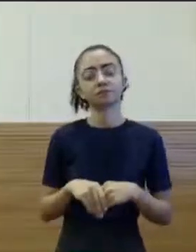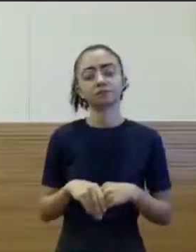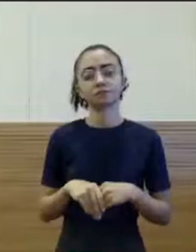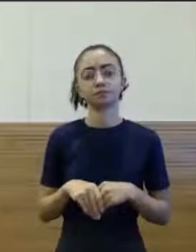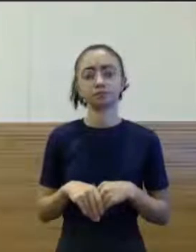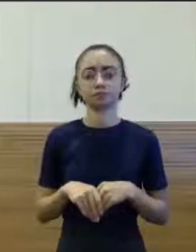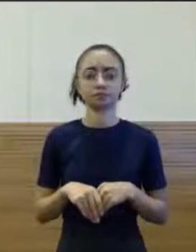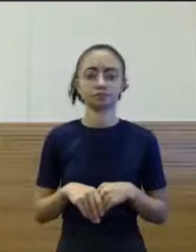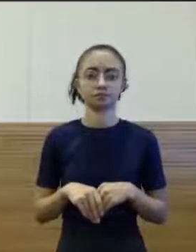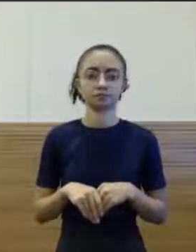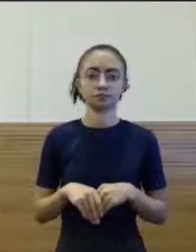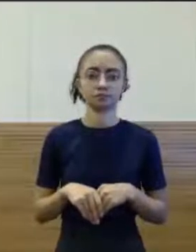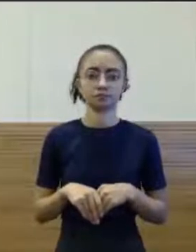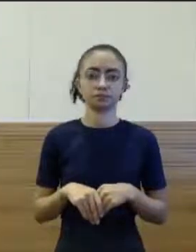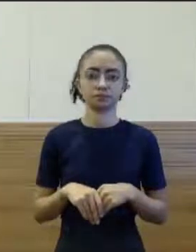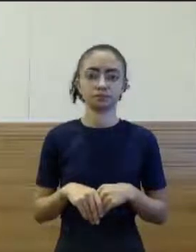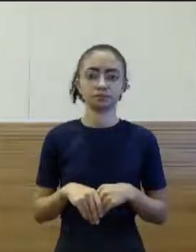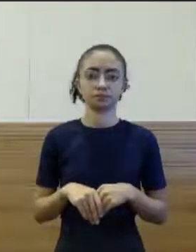we,